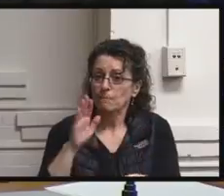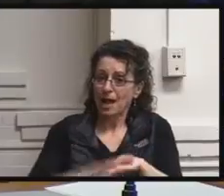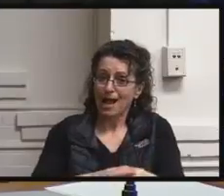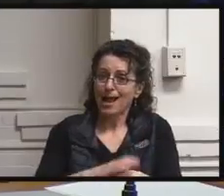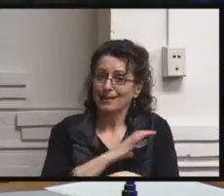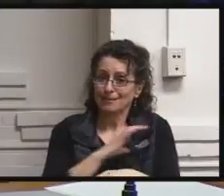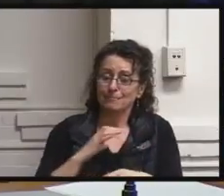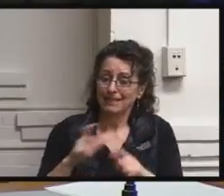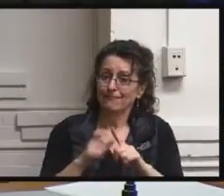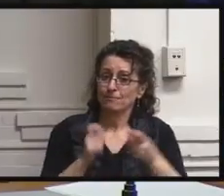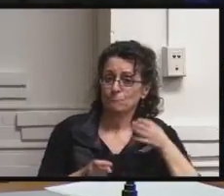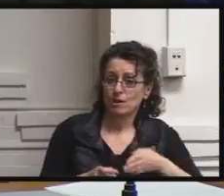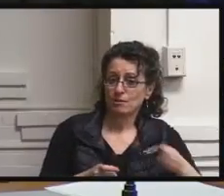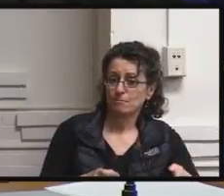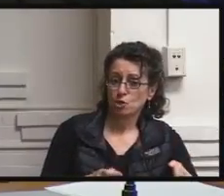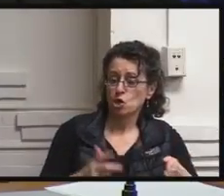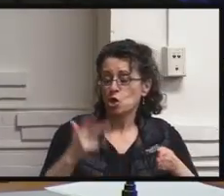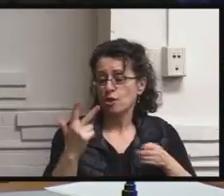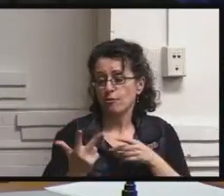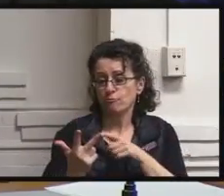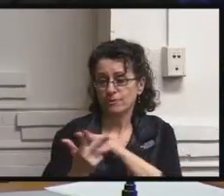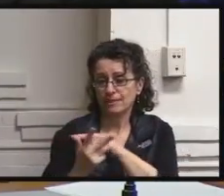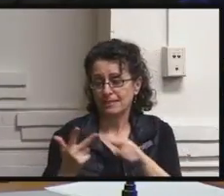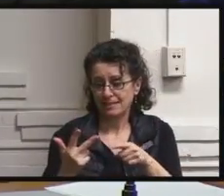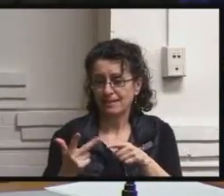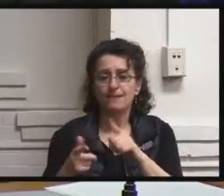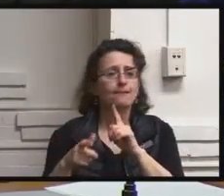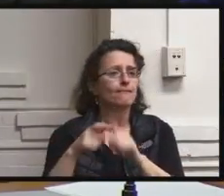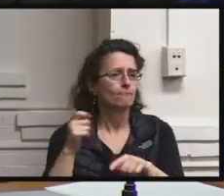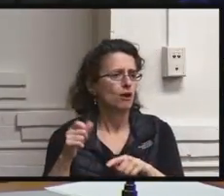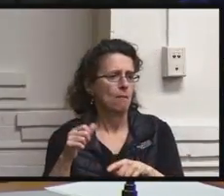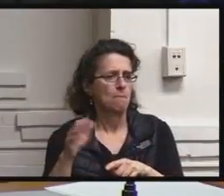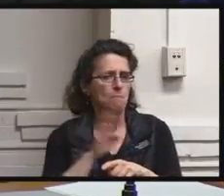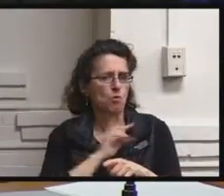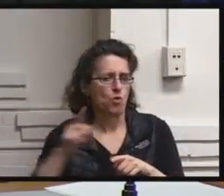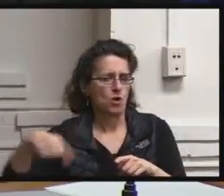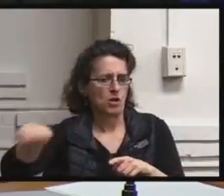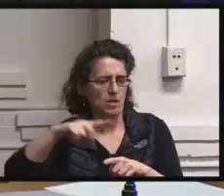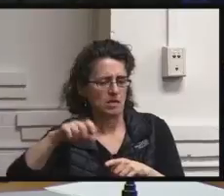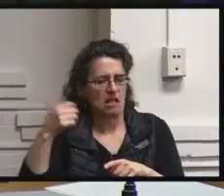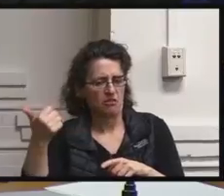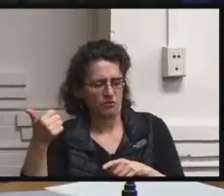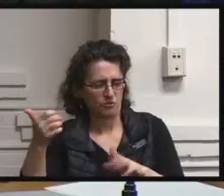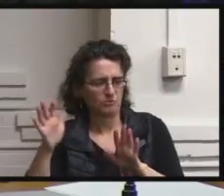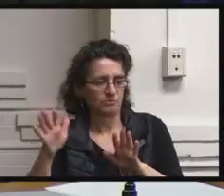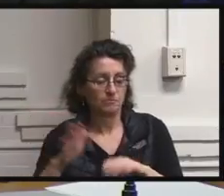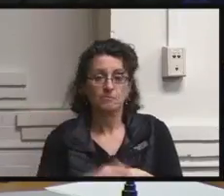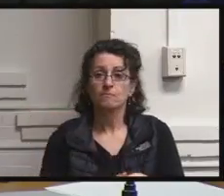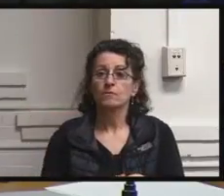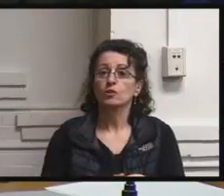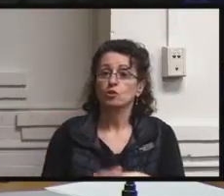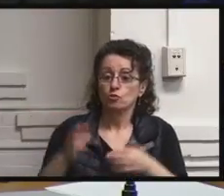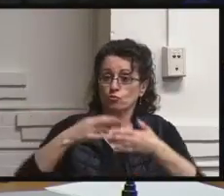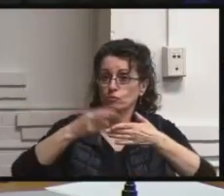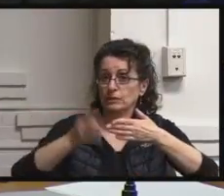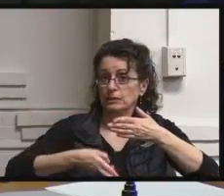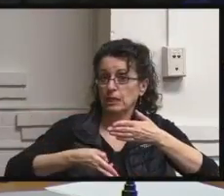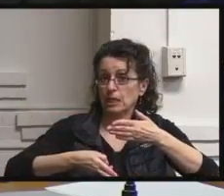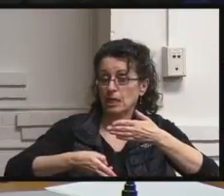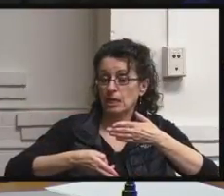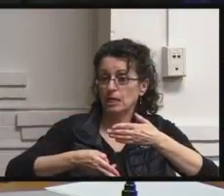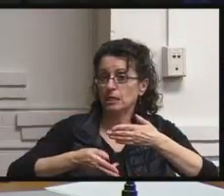The other three would be other members of the Board of Supervisors at the district. And the work product would be subject